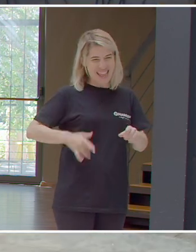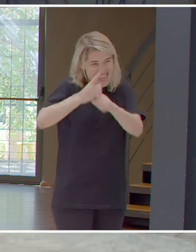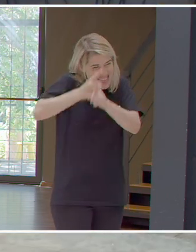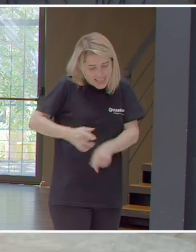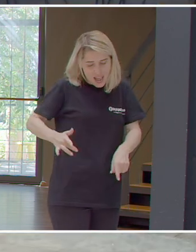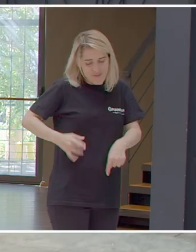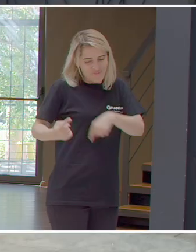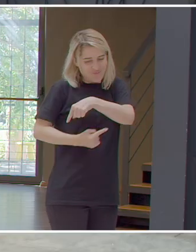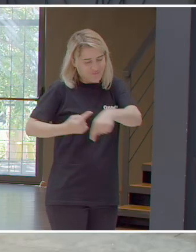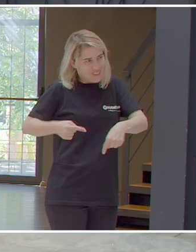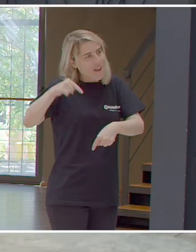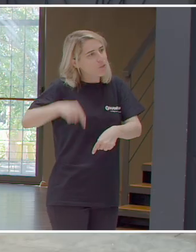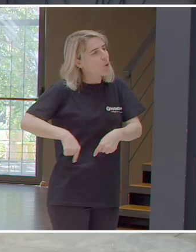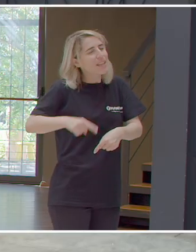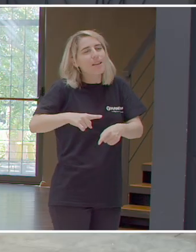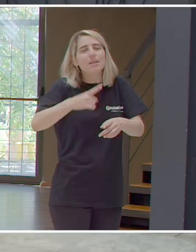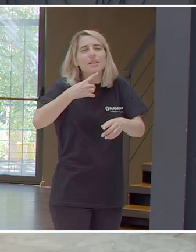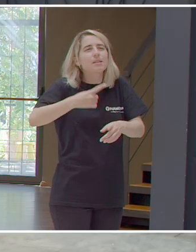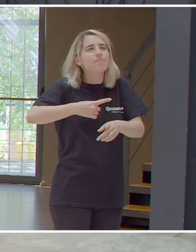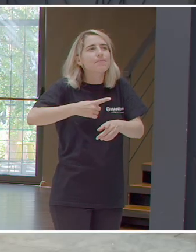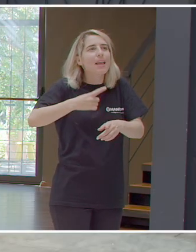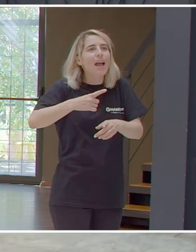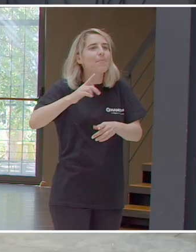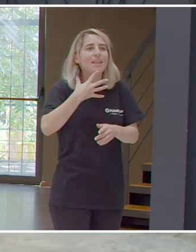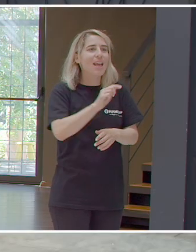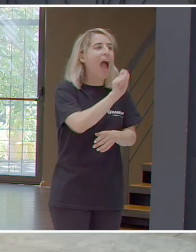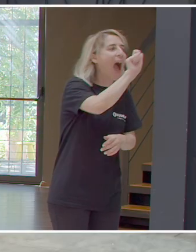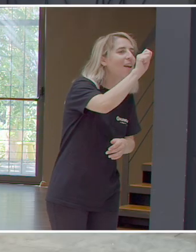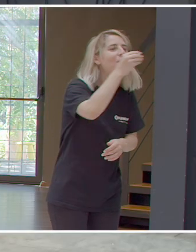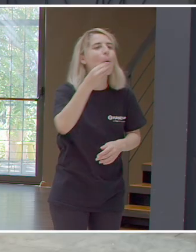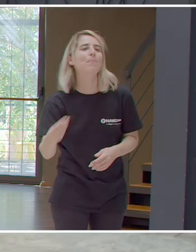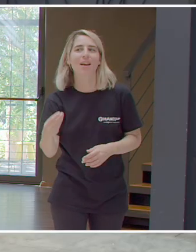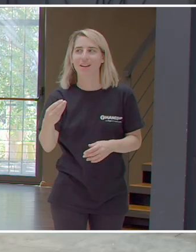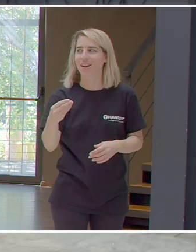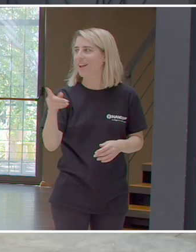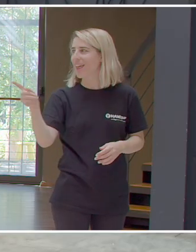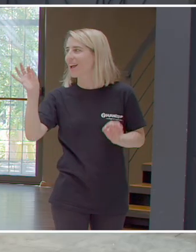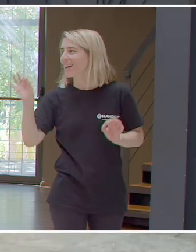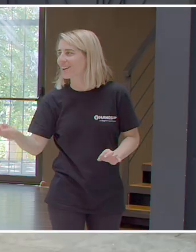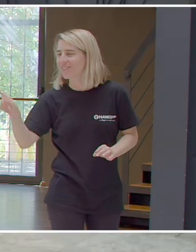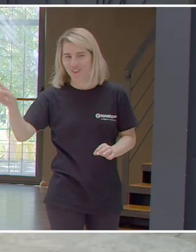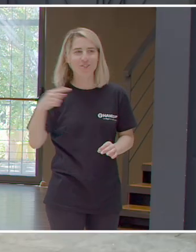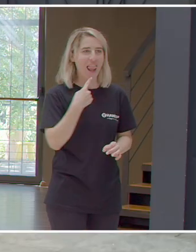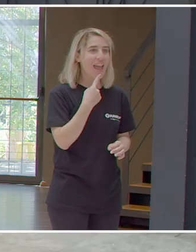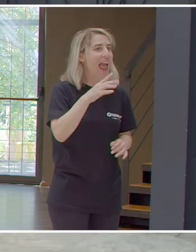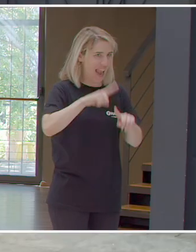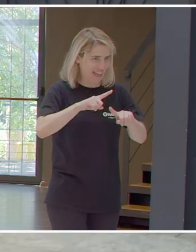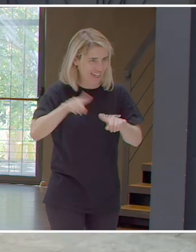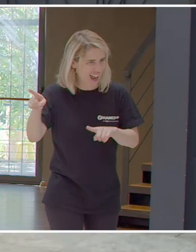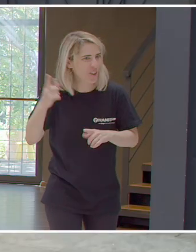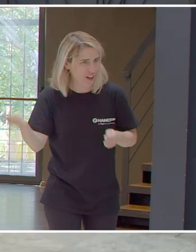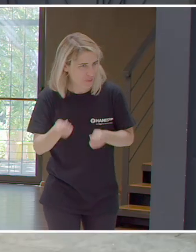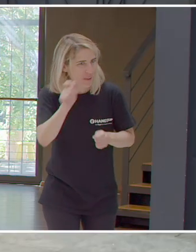diet is the key. I don't know if you say it in Greek, but it's the alpha and the omega. It's perfect. Yeah,